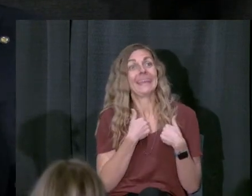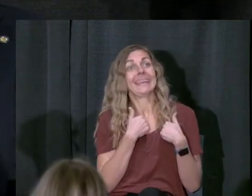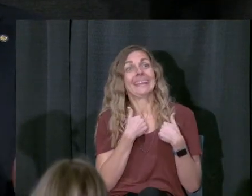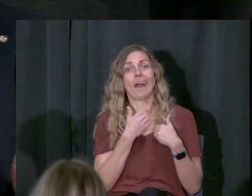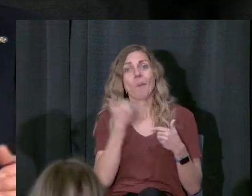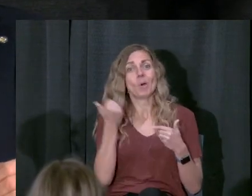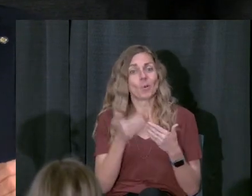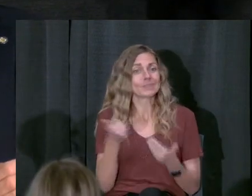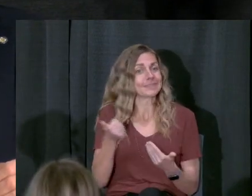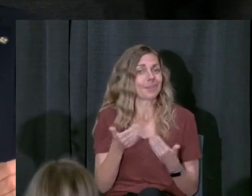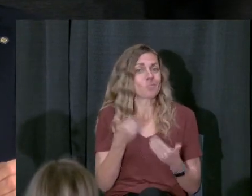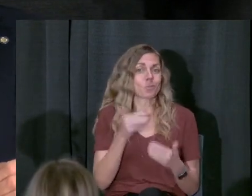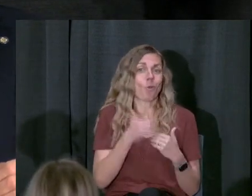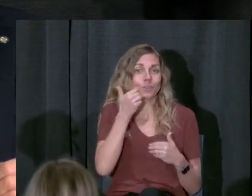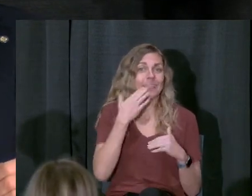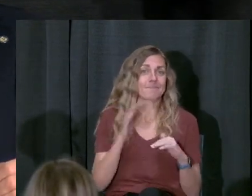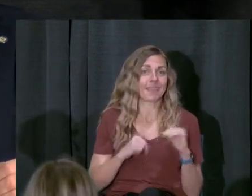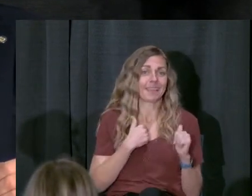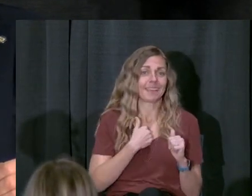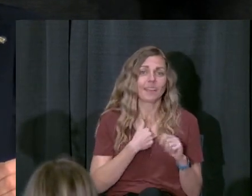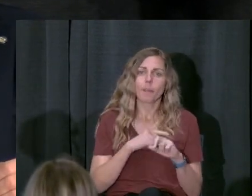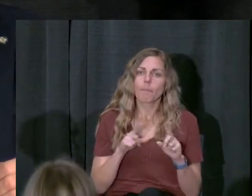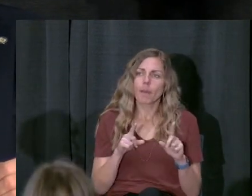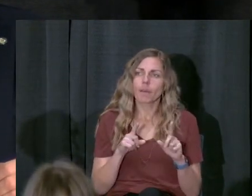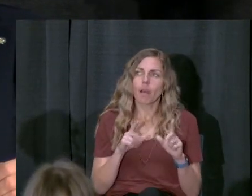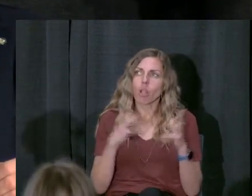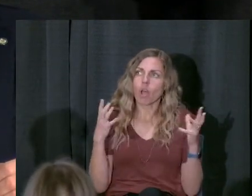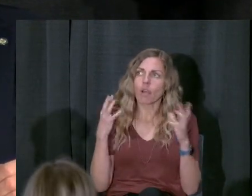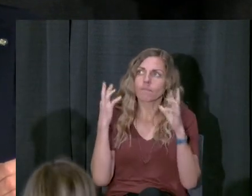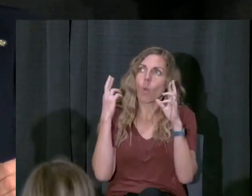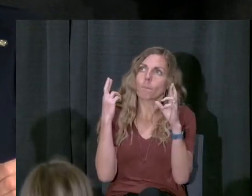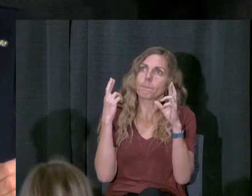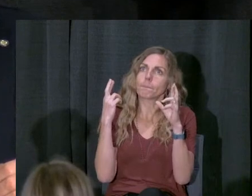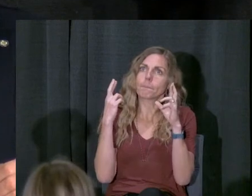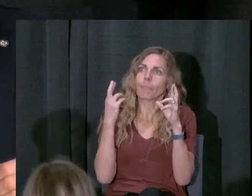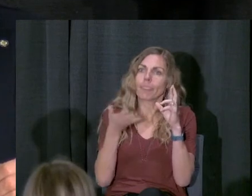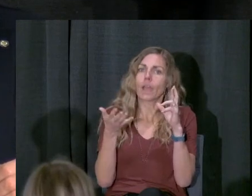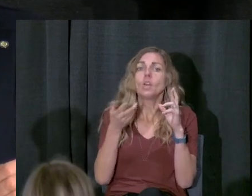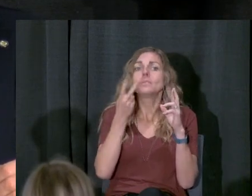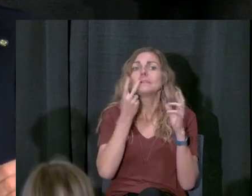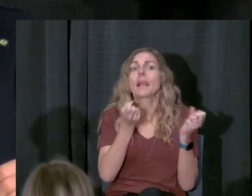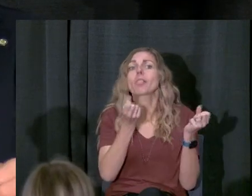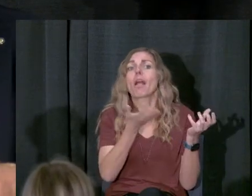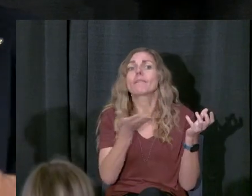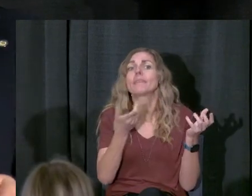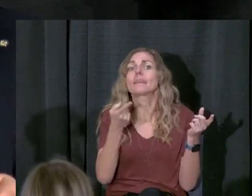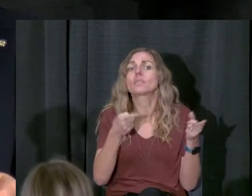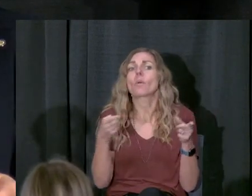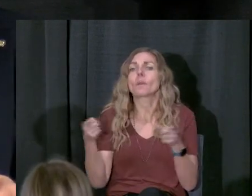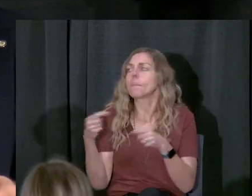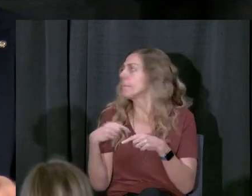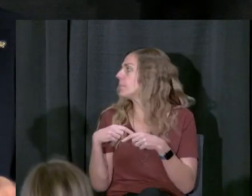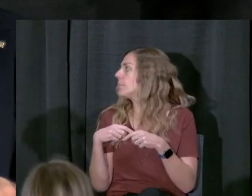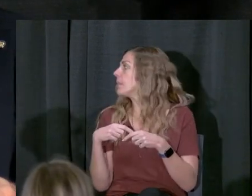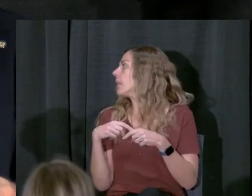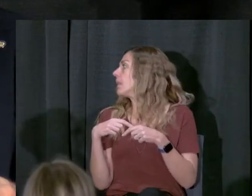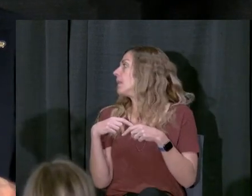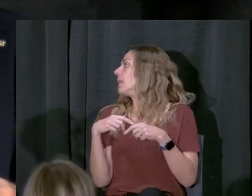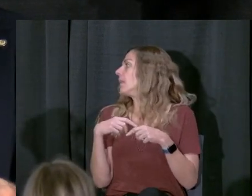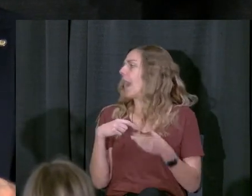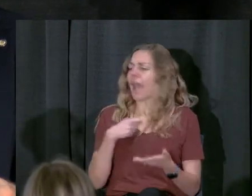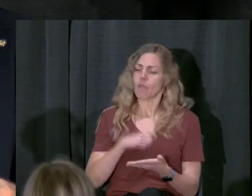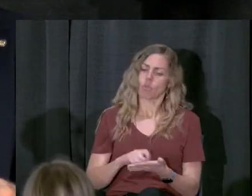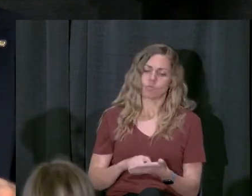yet, there's a lot of hope there, and you see a lot of stuff happening. What's another trend? I wrote some notes down here. There was something